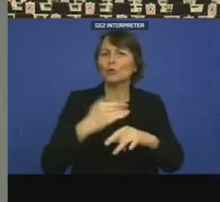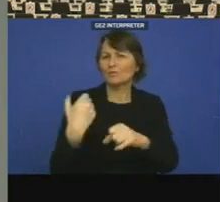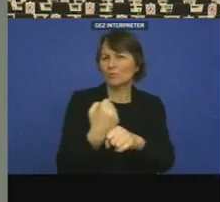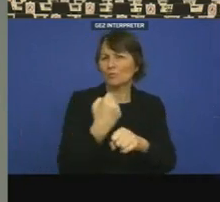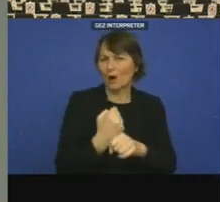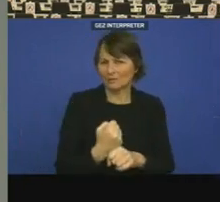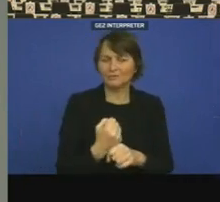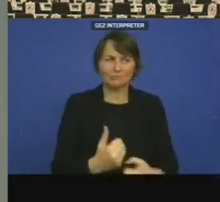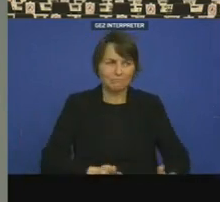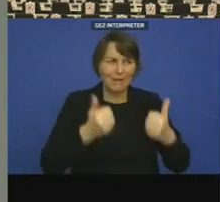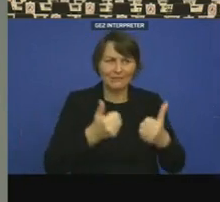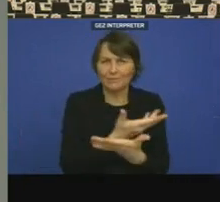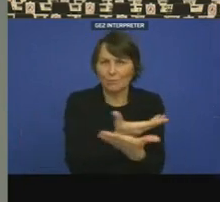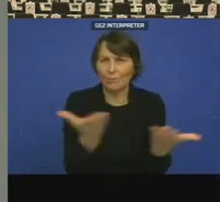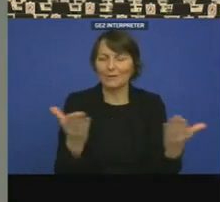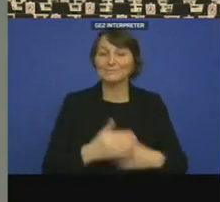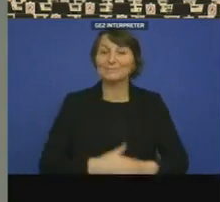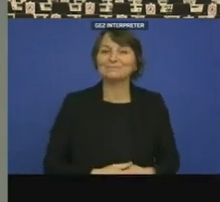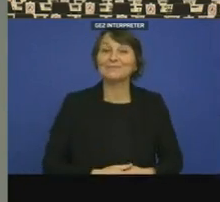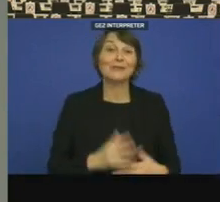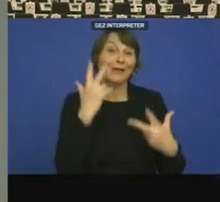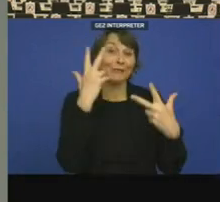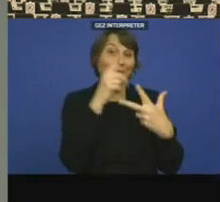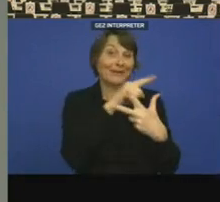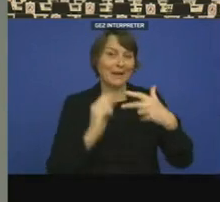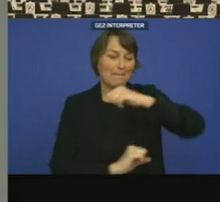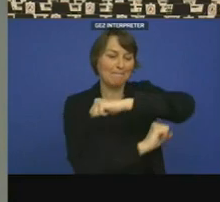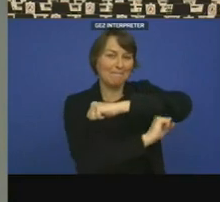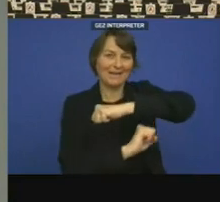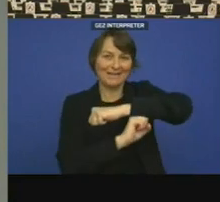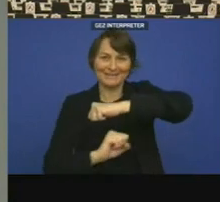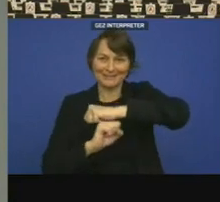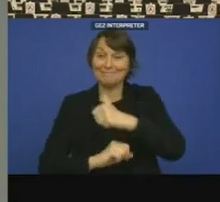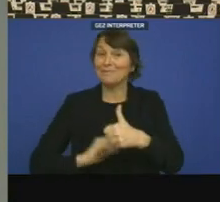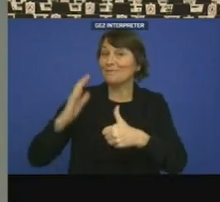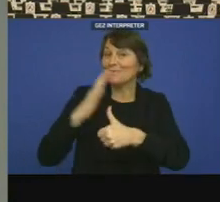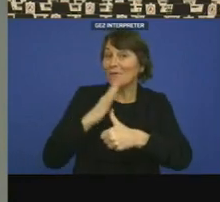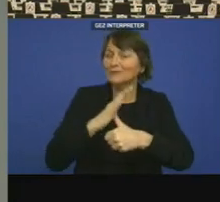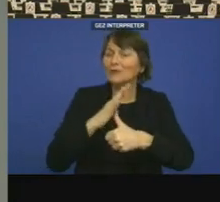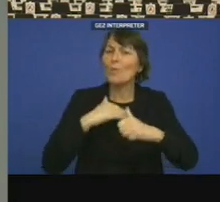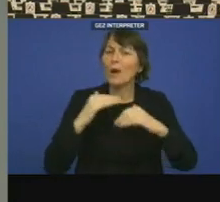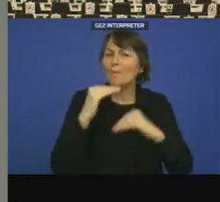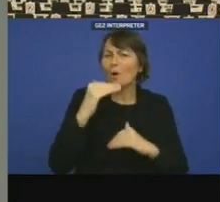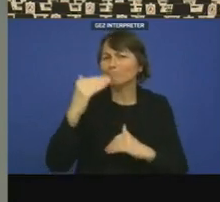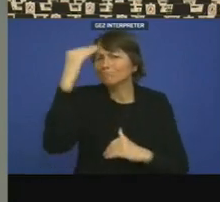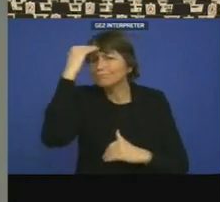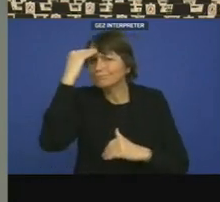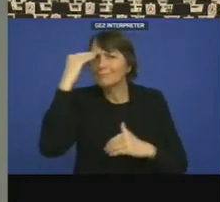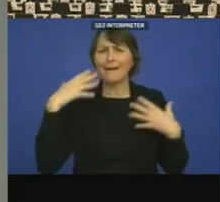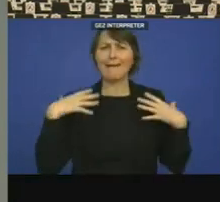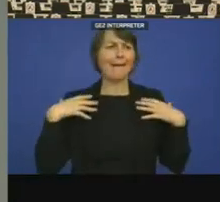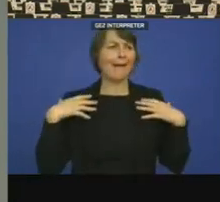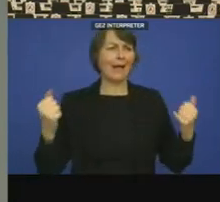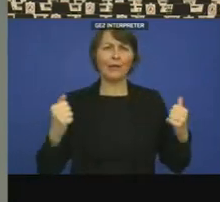shaped, as you know, around three main pillars. First, improving awareness of healthy lifestyles across